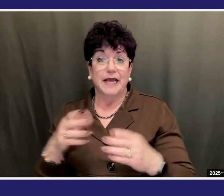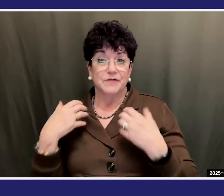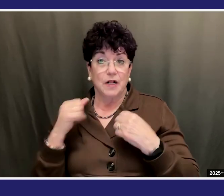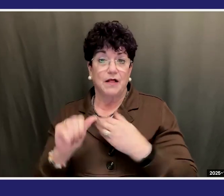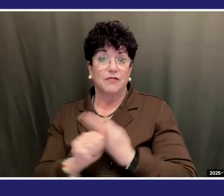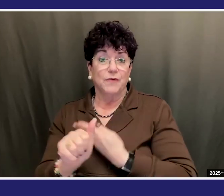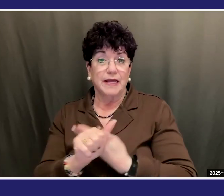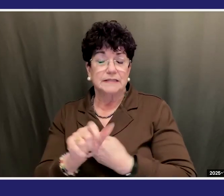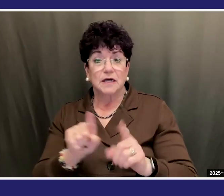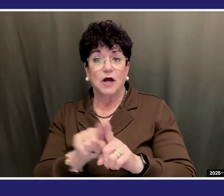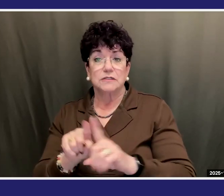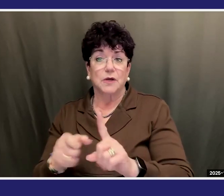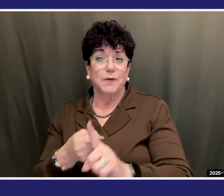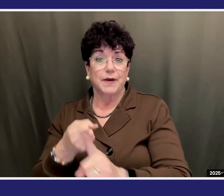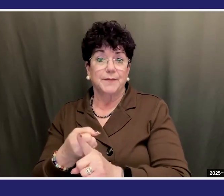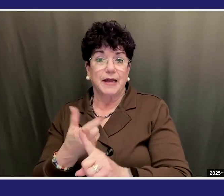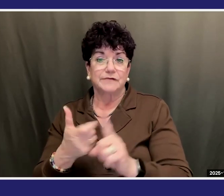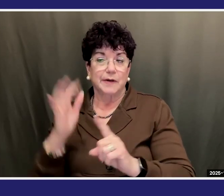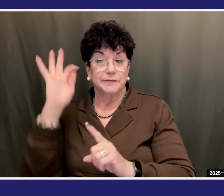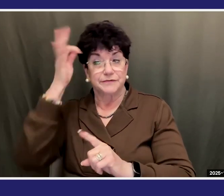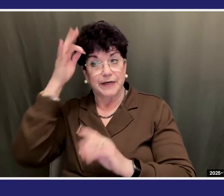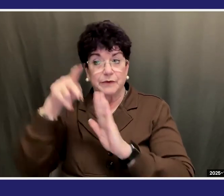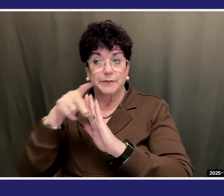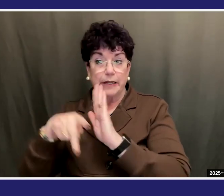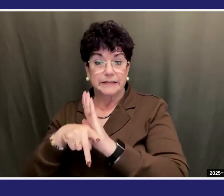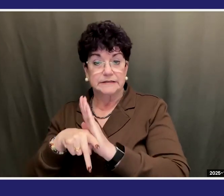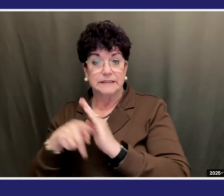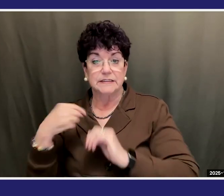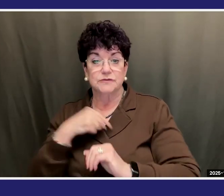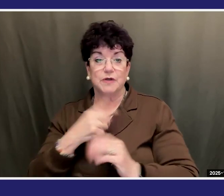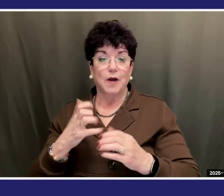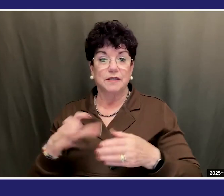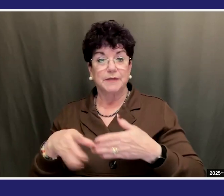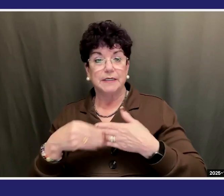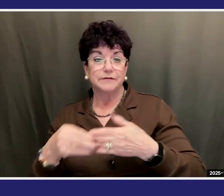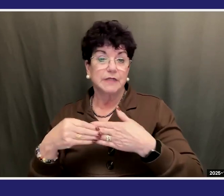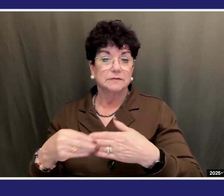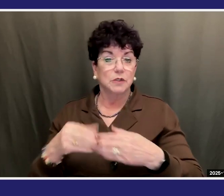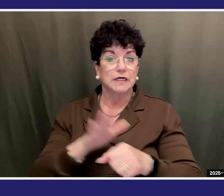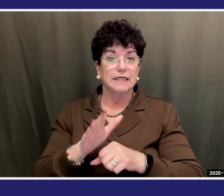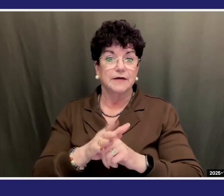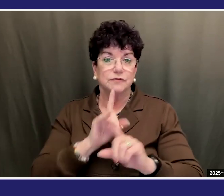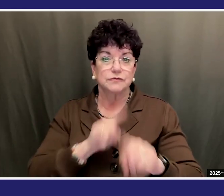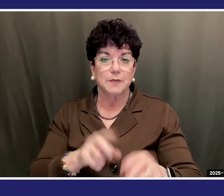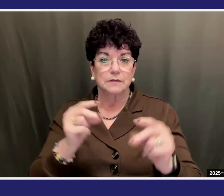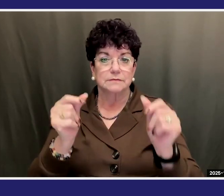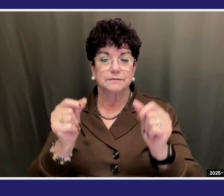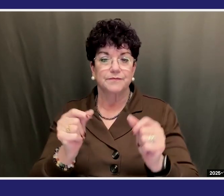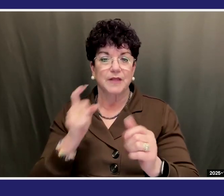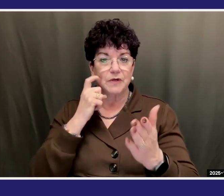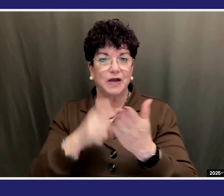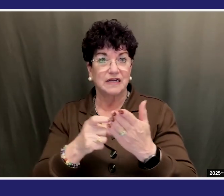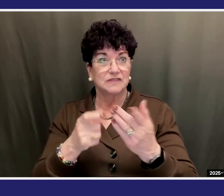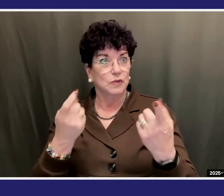there are also the emerging impacts of federal policy that we want to be nimble enough to respond to and recognize its impact throughout the